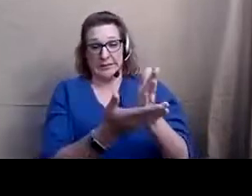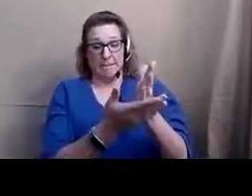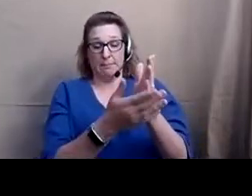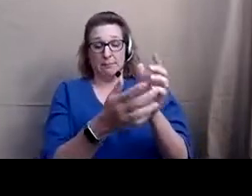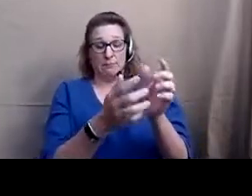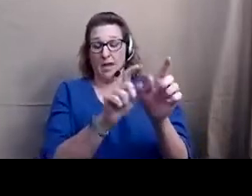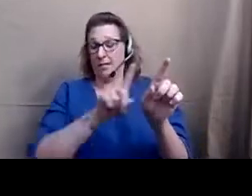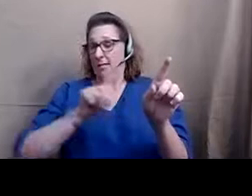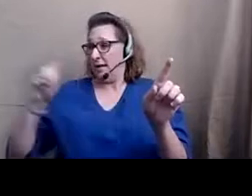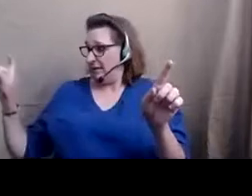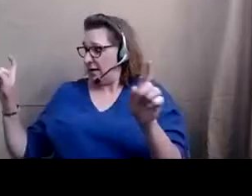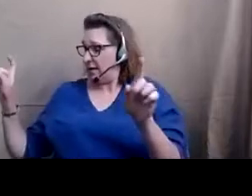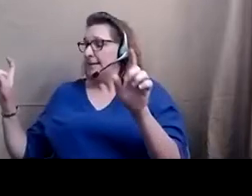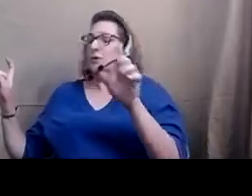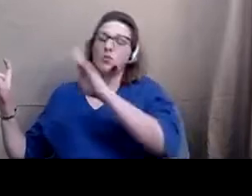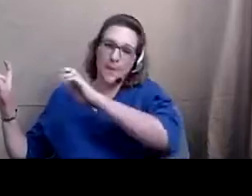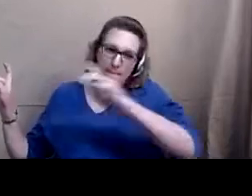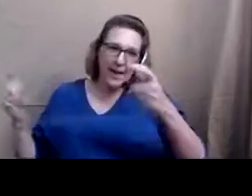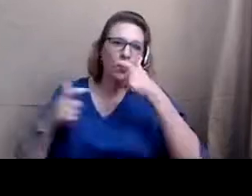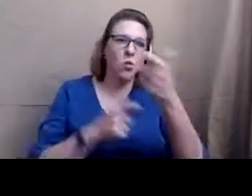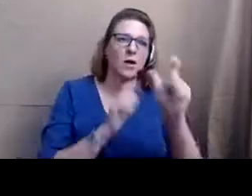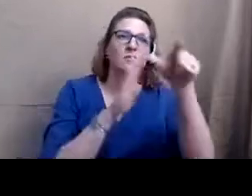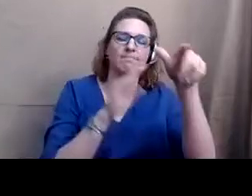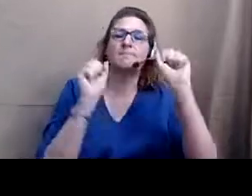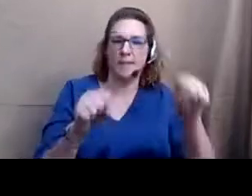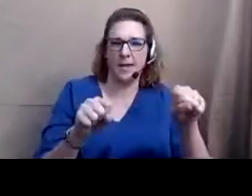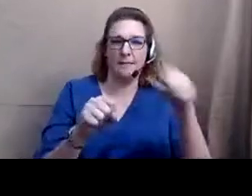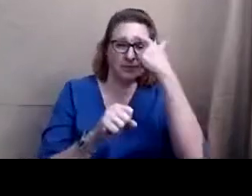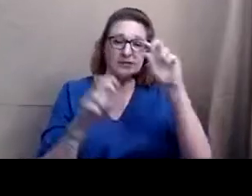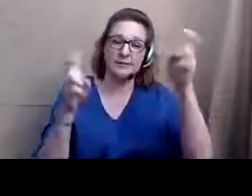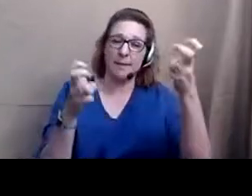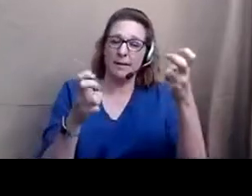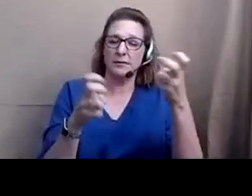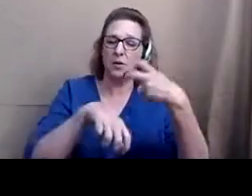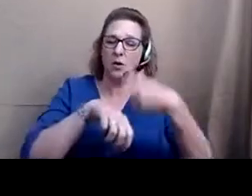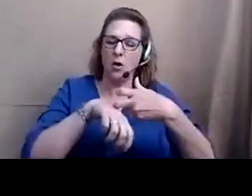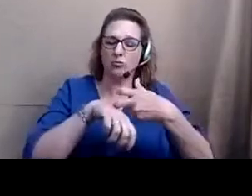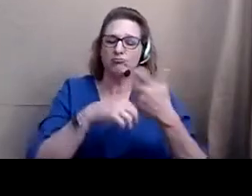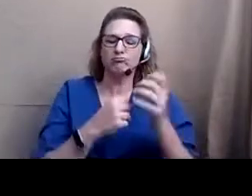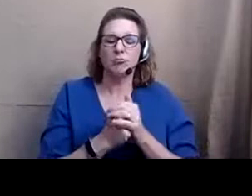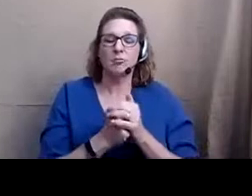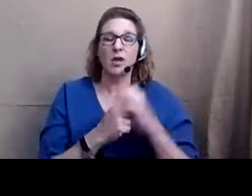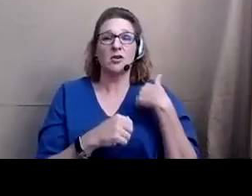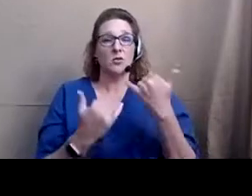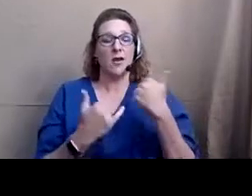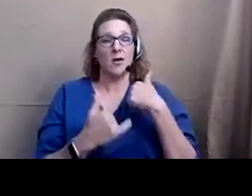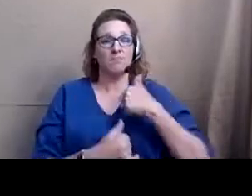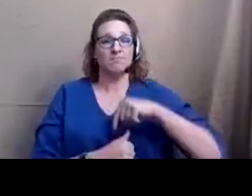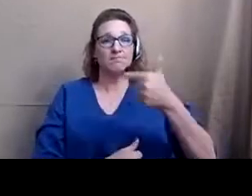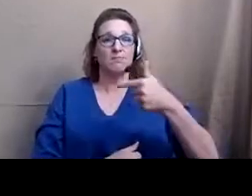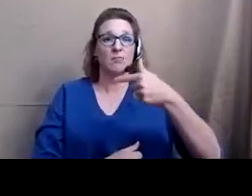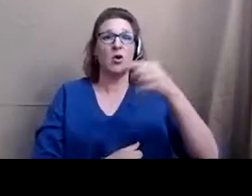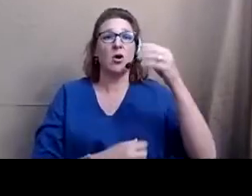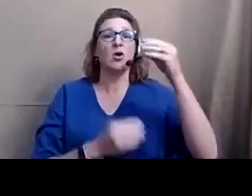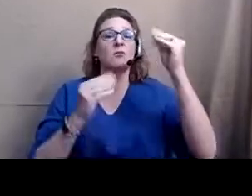this at a later time. Okay, with that, I would like to turn things over to our moderator, Professor Lisa Martin. Lisa